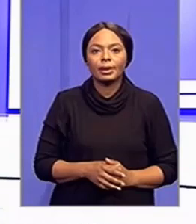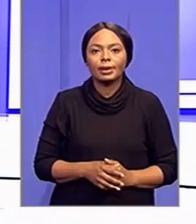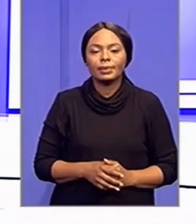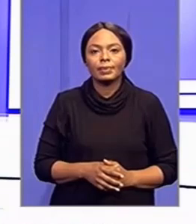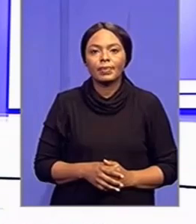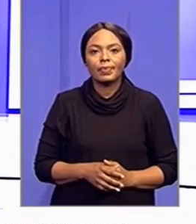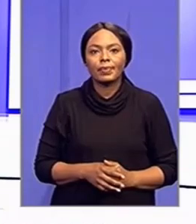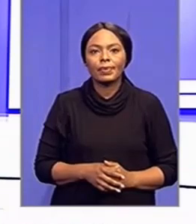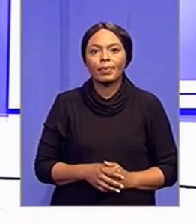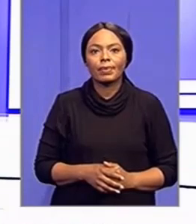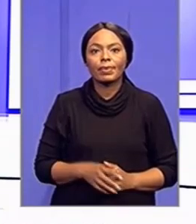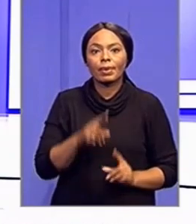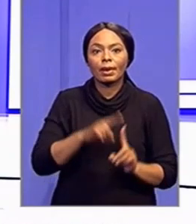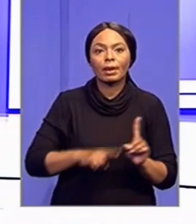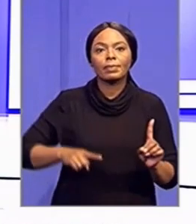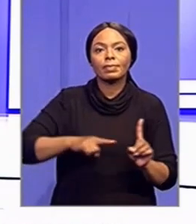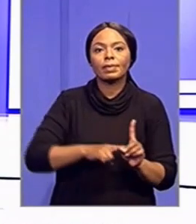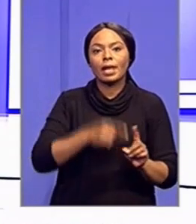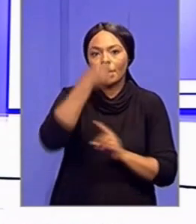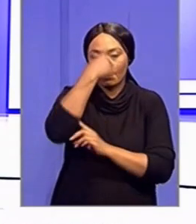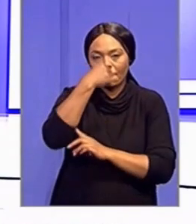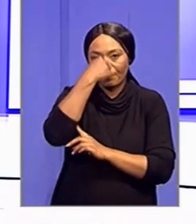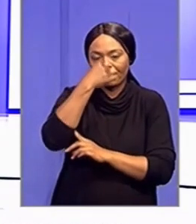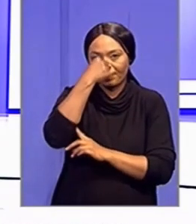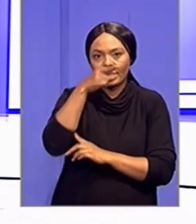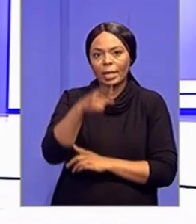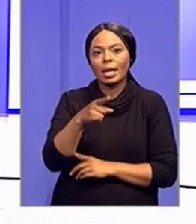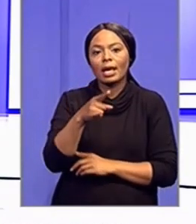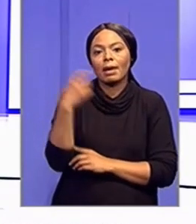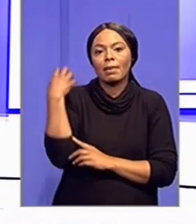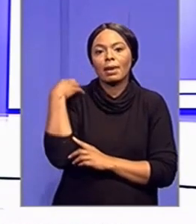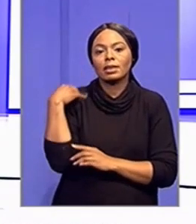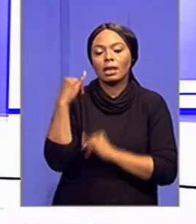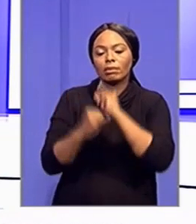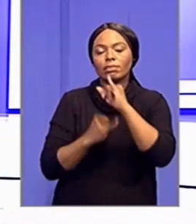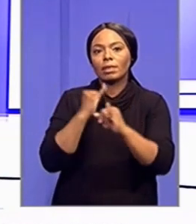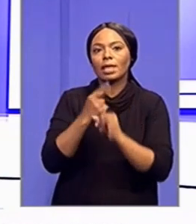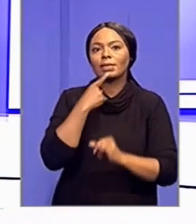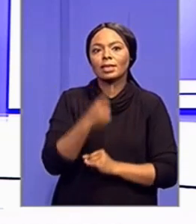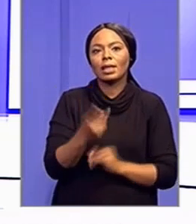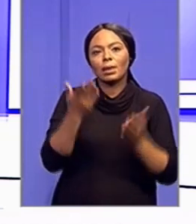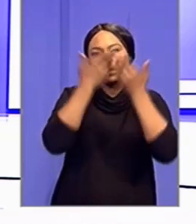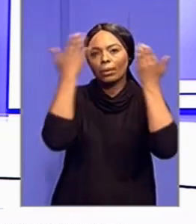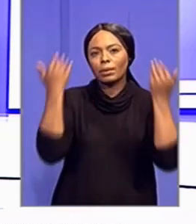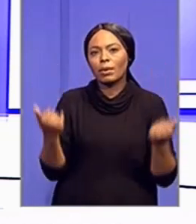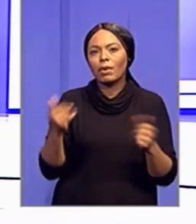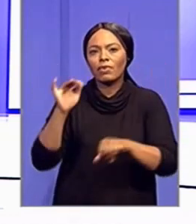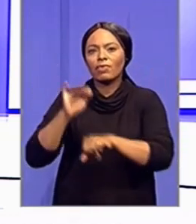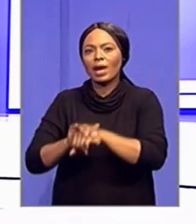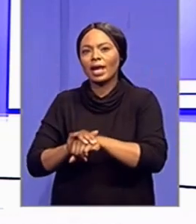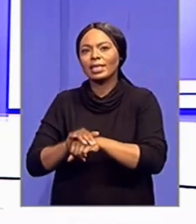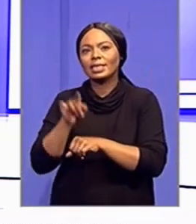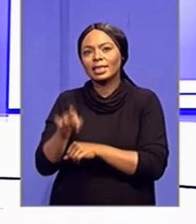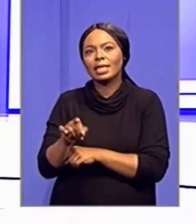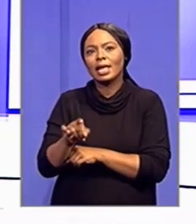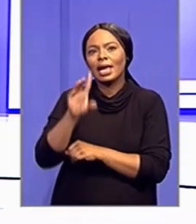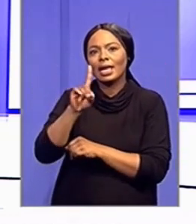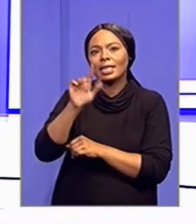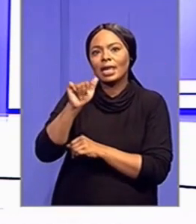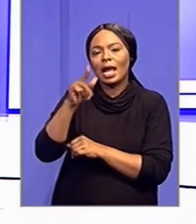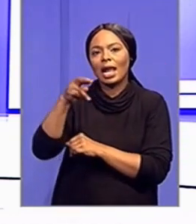Kgabagare tona ya dikamano tša boditšhabatšhaba na le diphando o re ga a tsebe ge ba mokgotsi o mogolo wa Archbishop Tutu the Dalai Lama